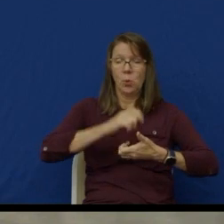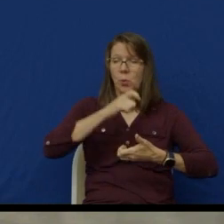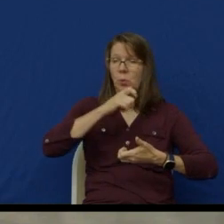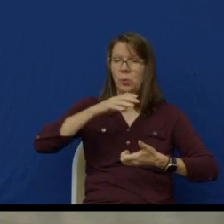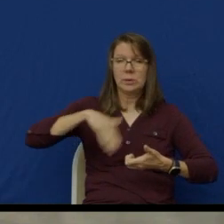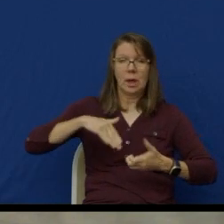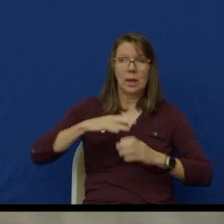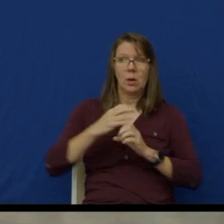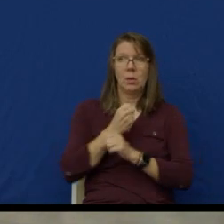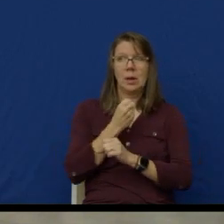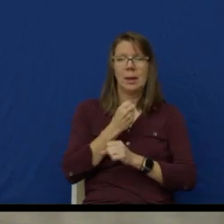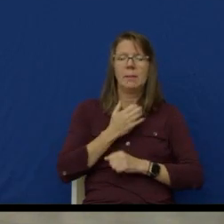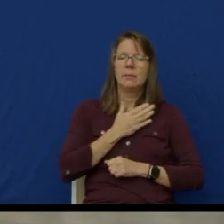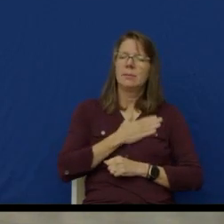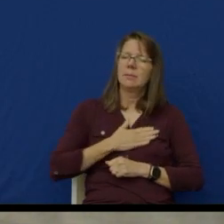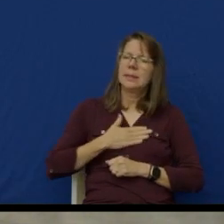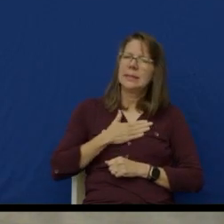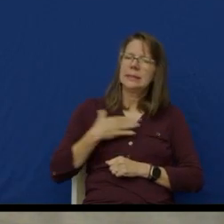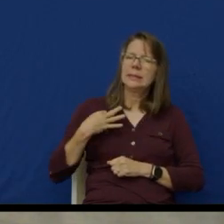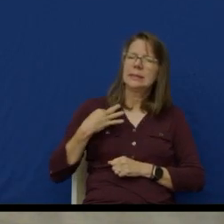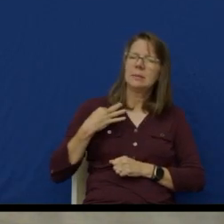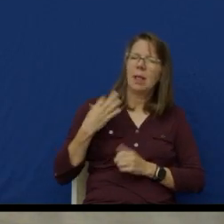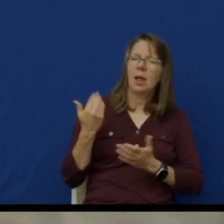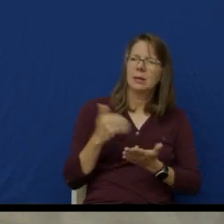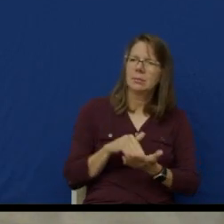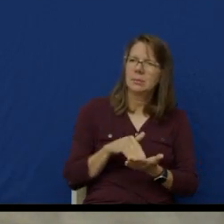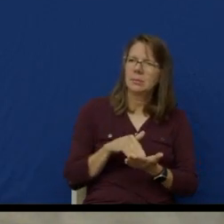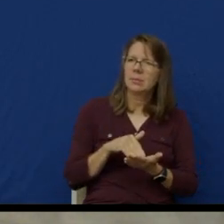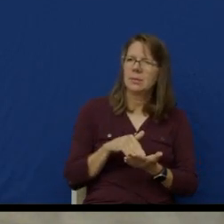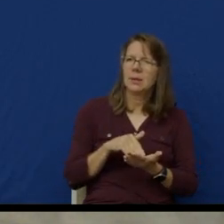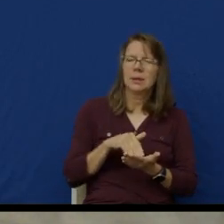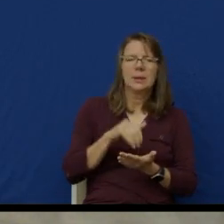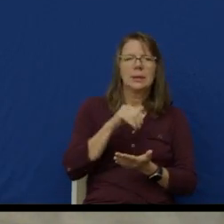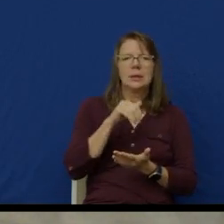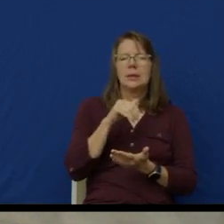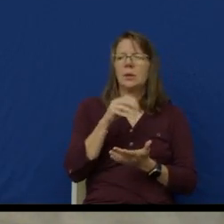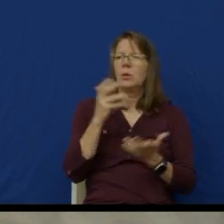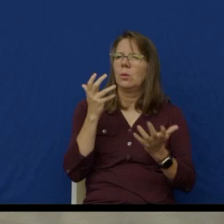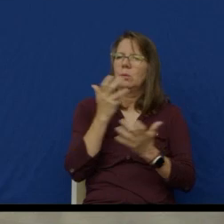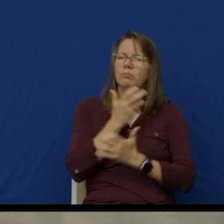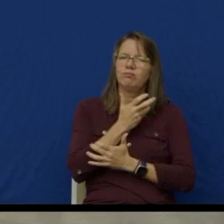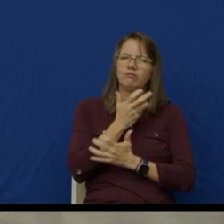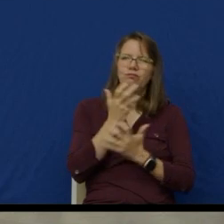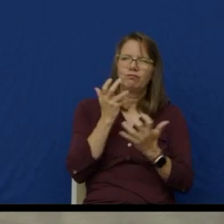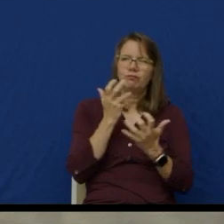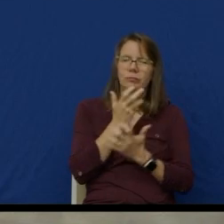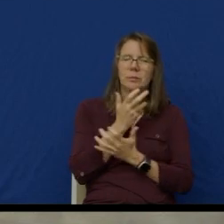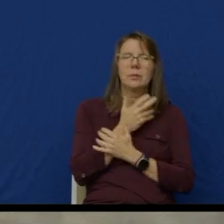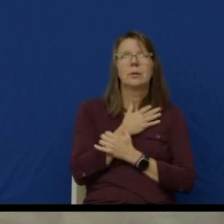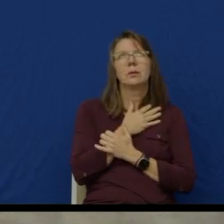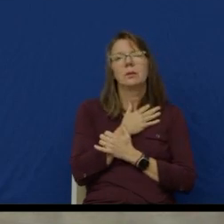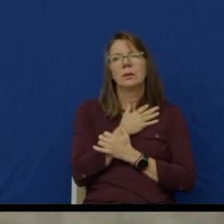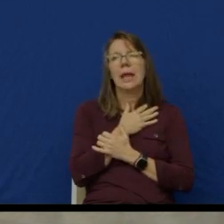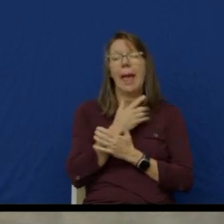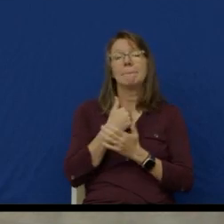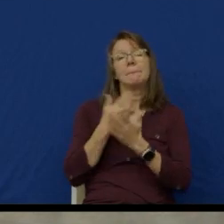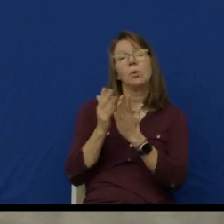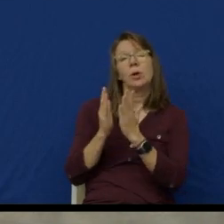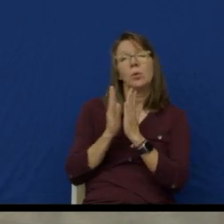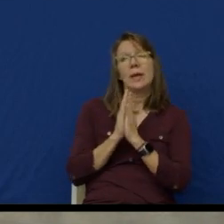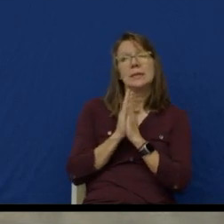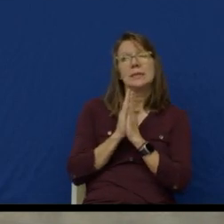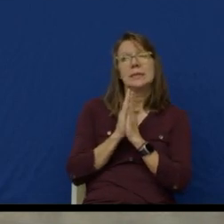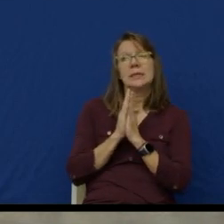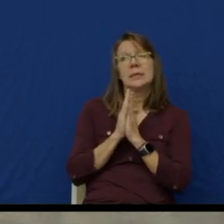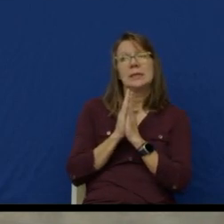encourage them to reapply because there were some outstanding applicants. So yes, I am requesting